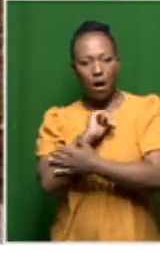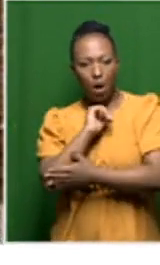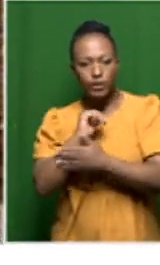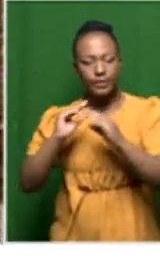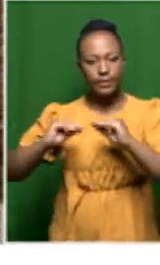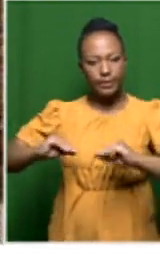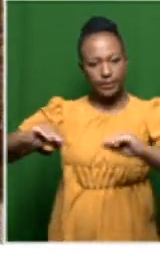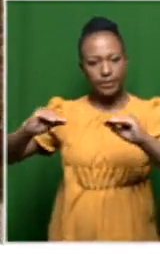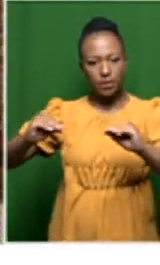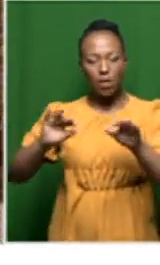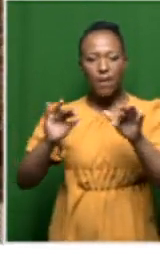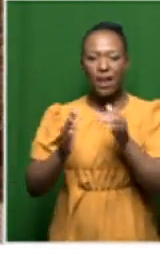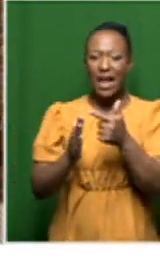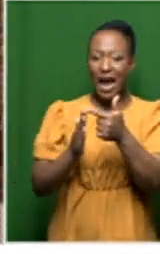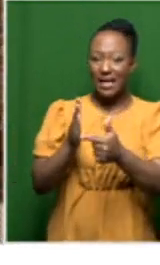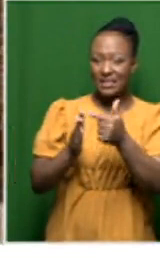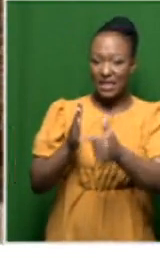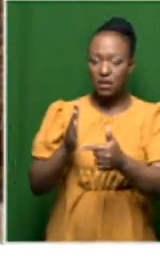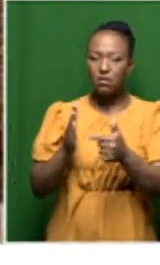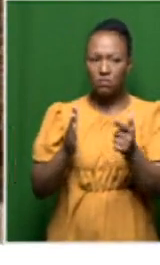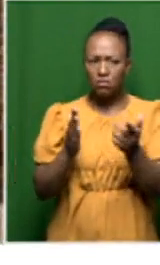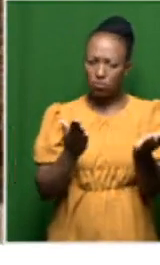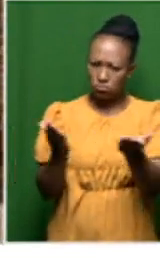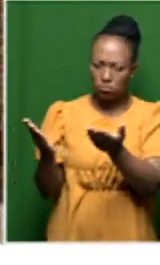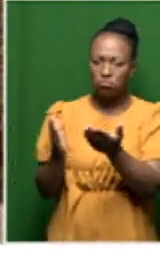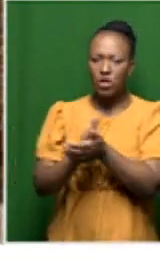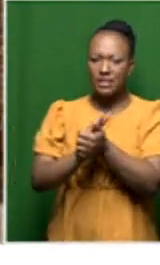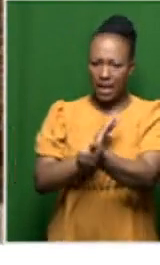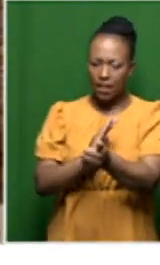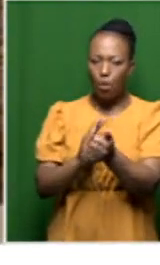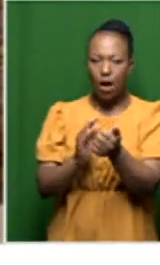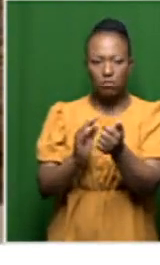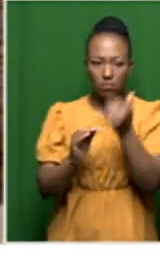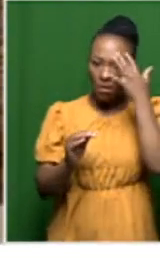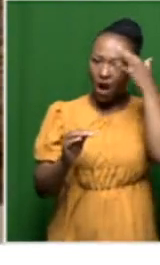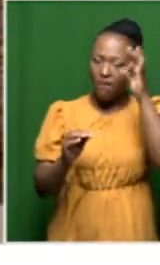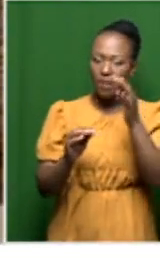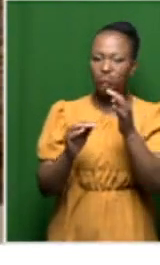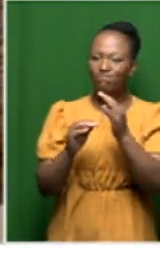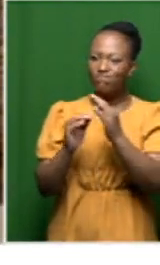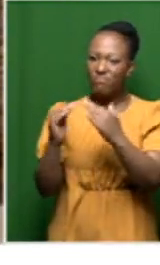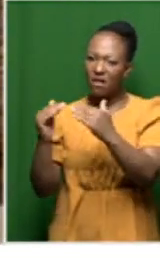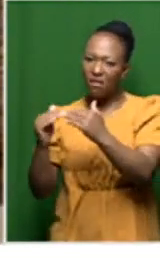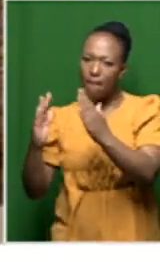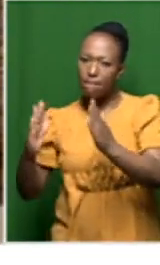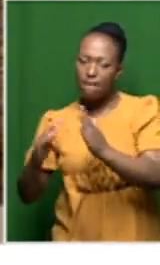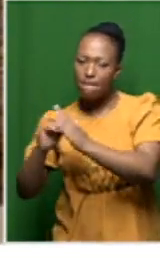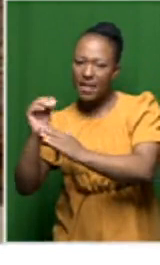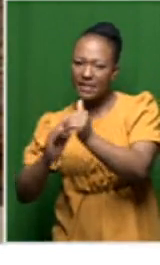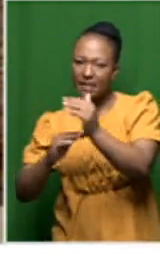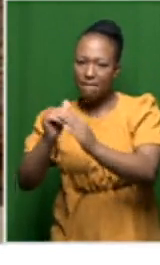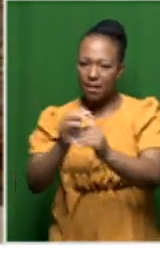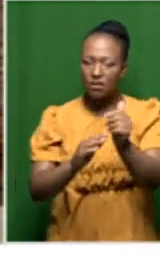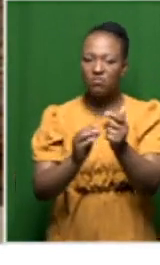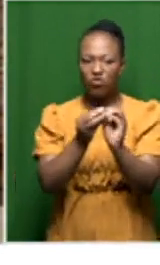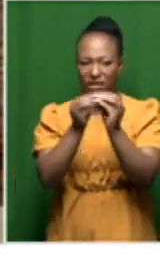artisans who will be able to maintain the state properties. So whilst we are giving the long-term leases whilst we are building office